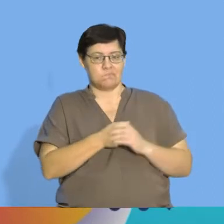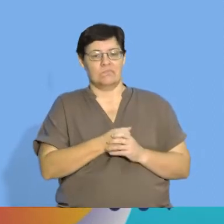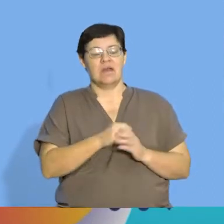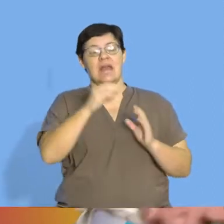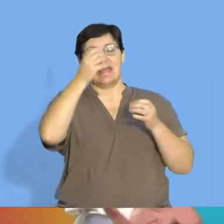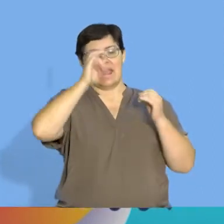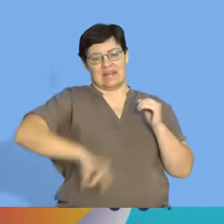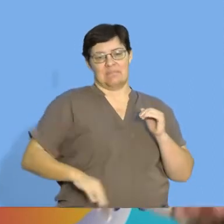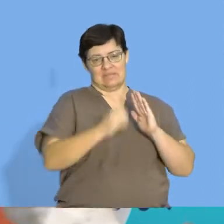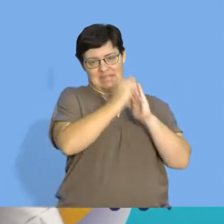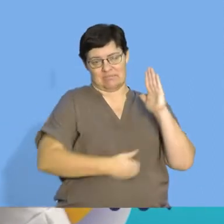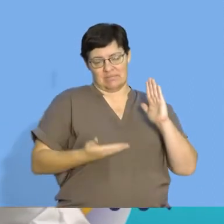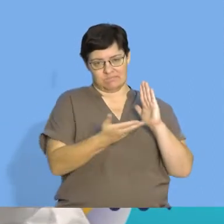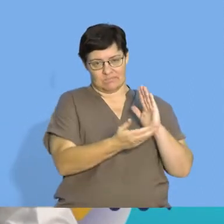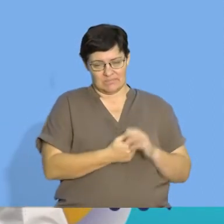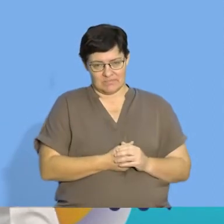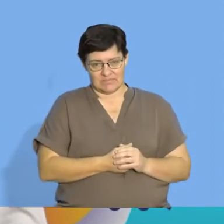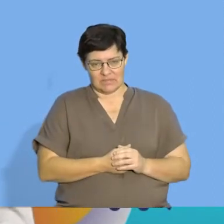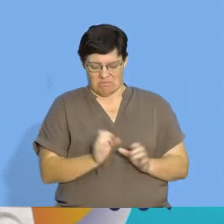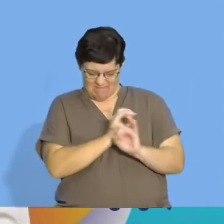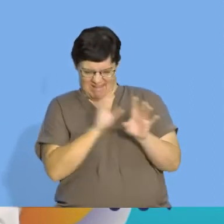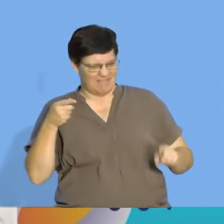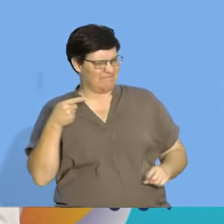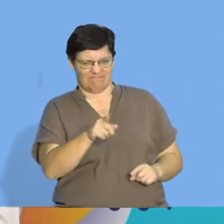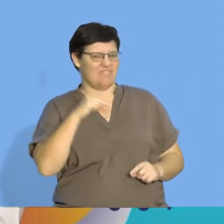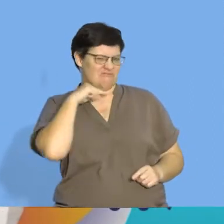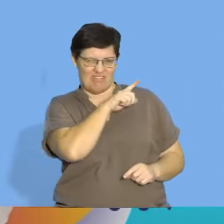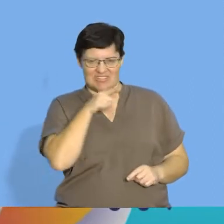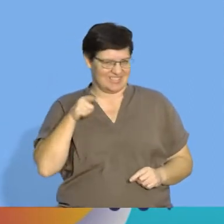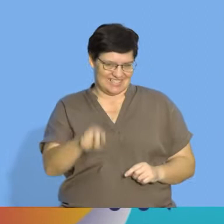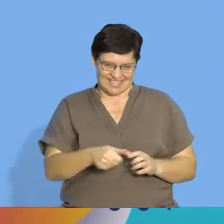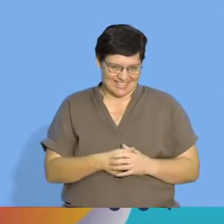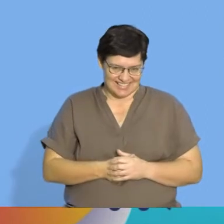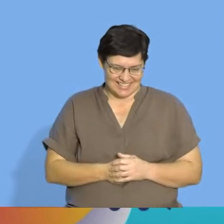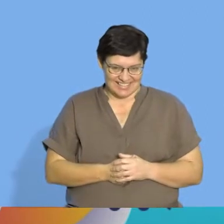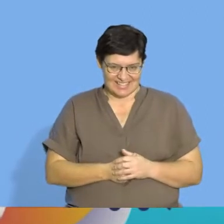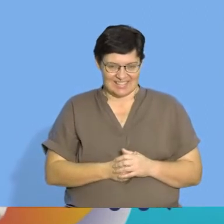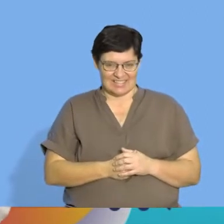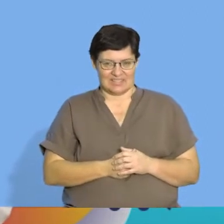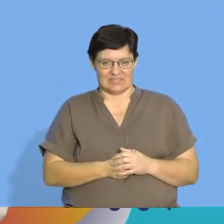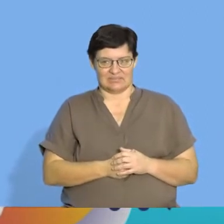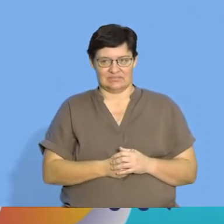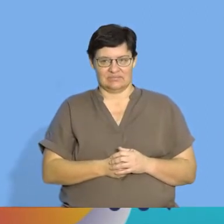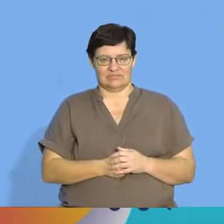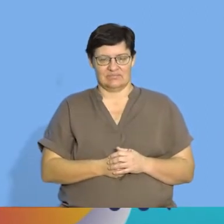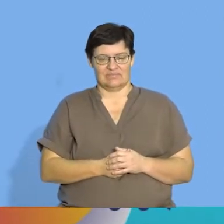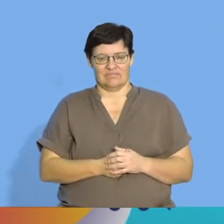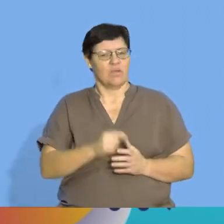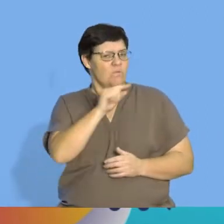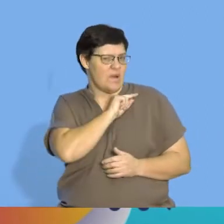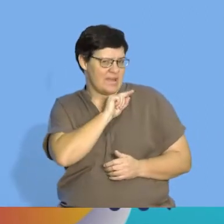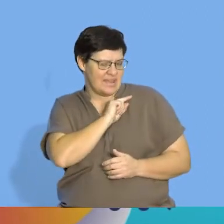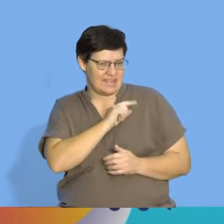projected income statement. So clearly you can see here that in this question here, this statement is actually